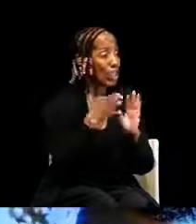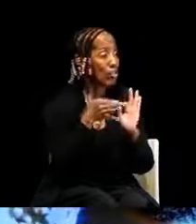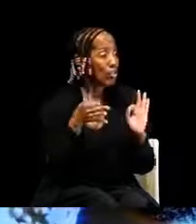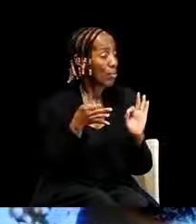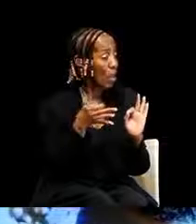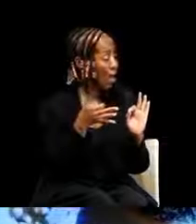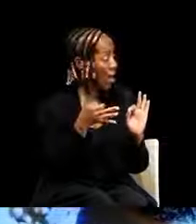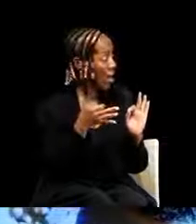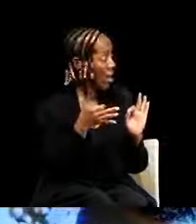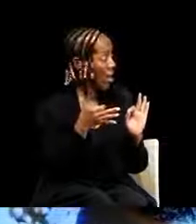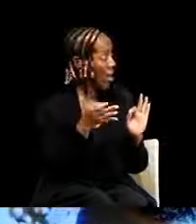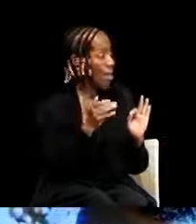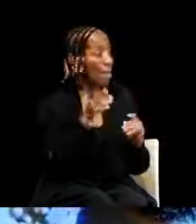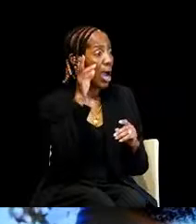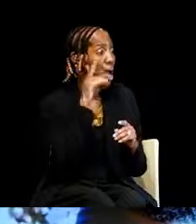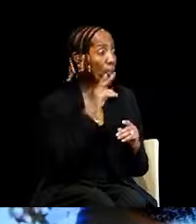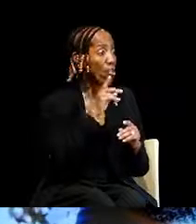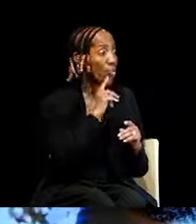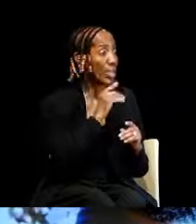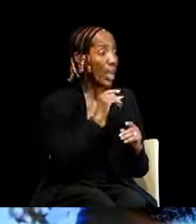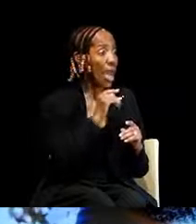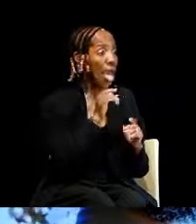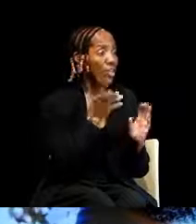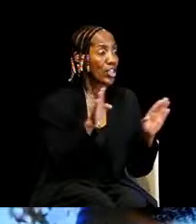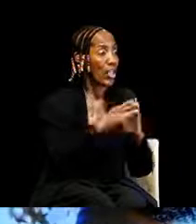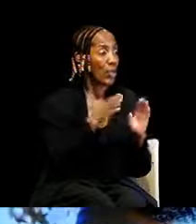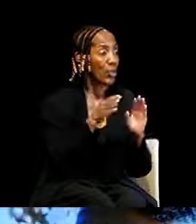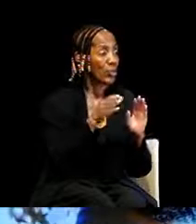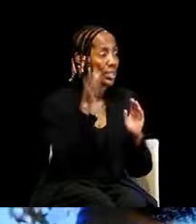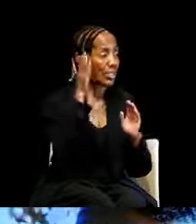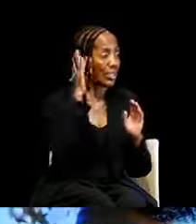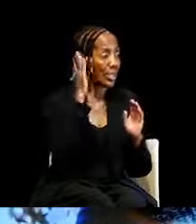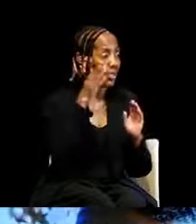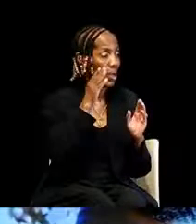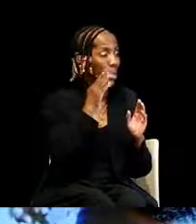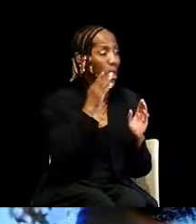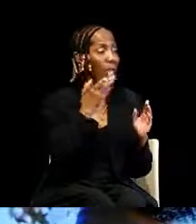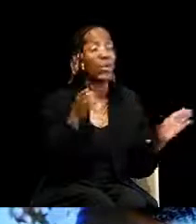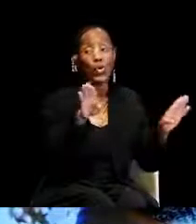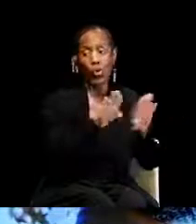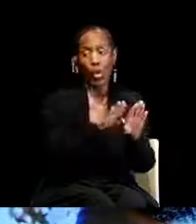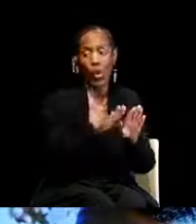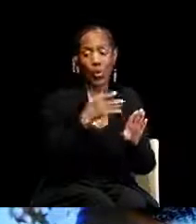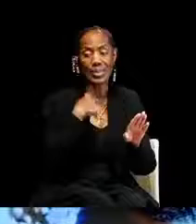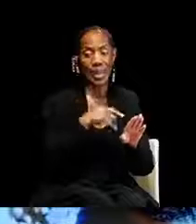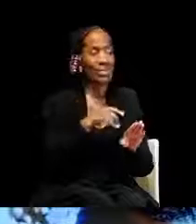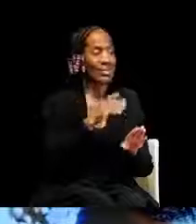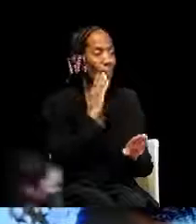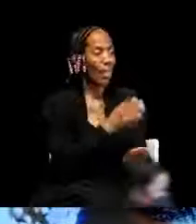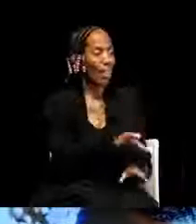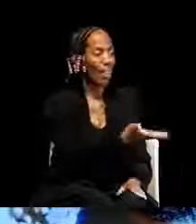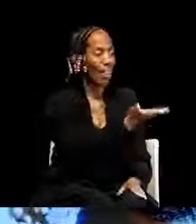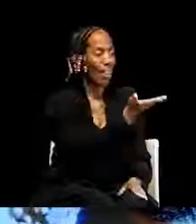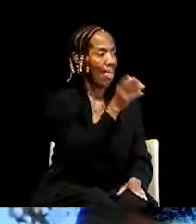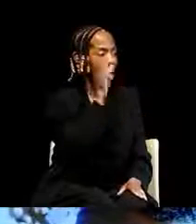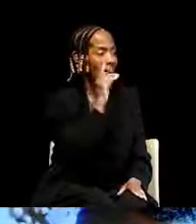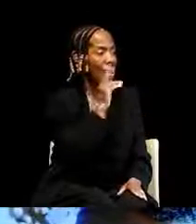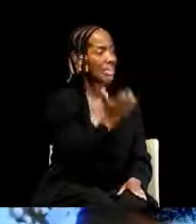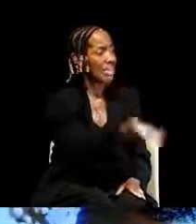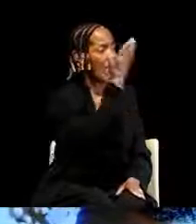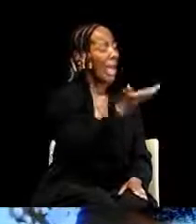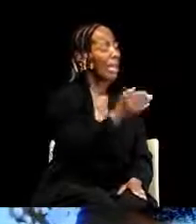Any closing words? My uncle will actually have closing words. You oh, do? Oh, please. He'll close that out. Stand